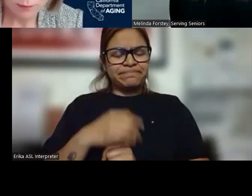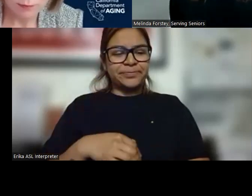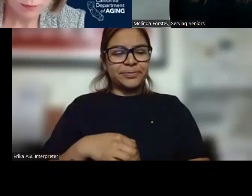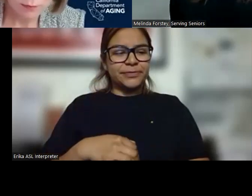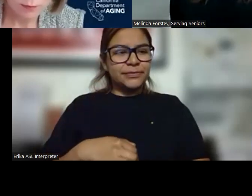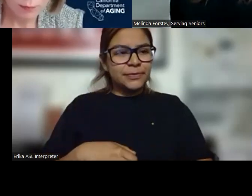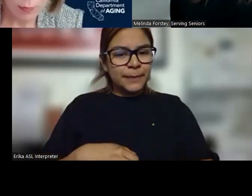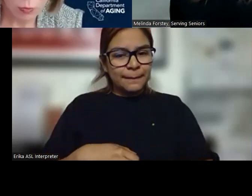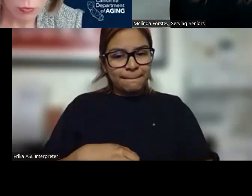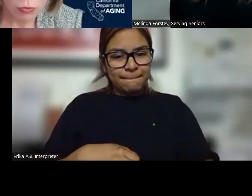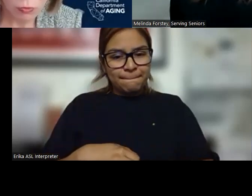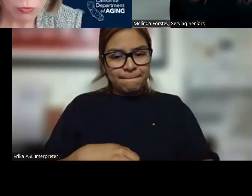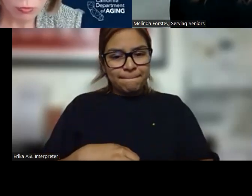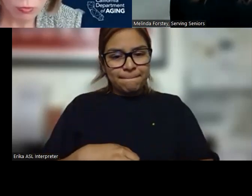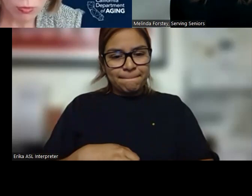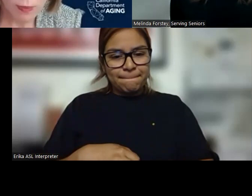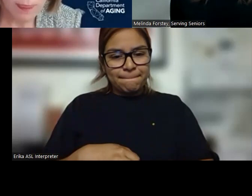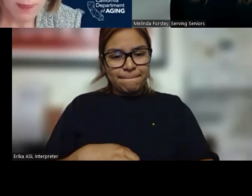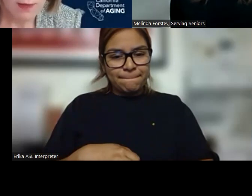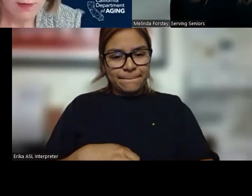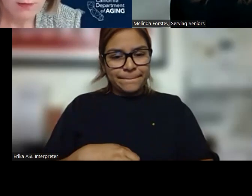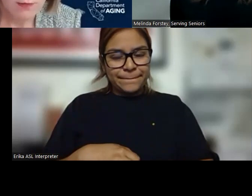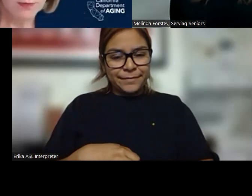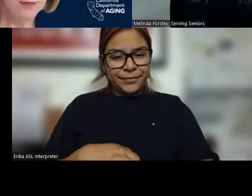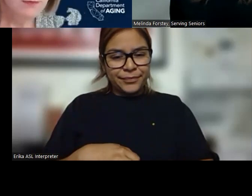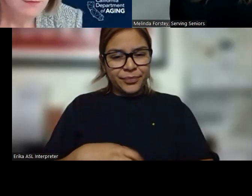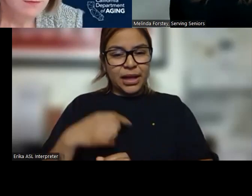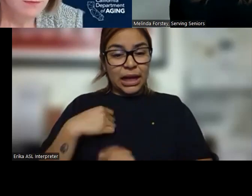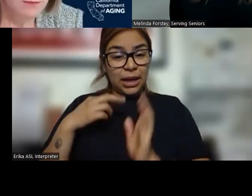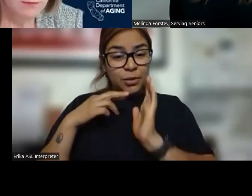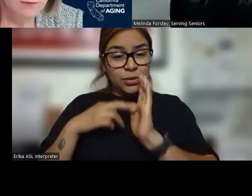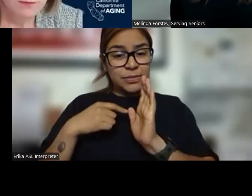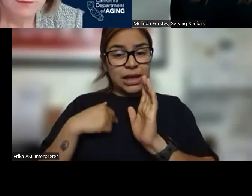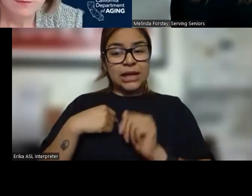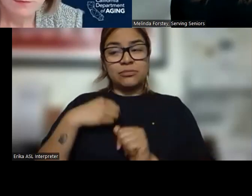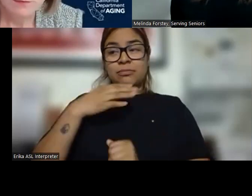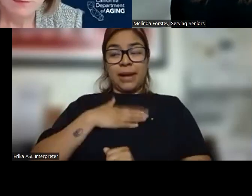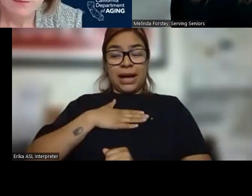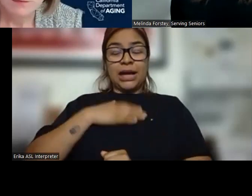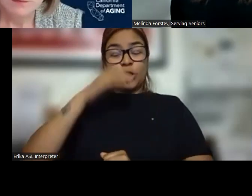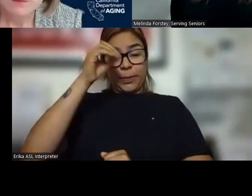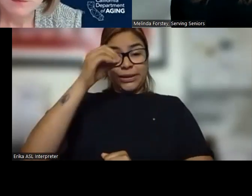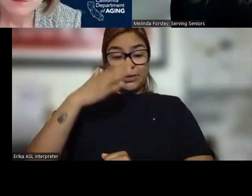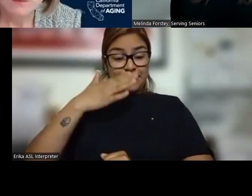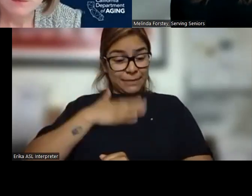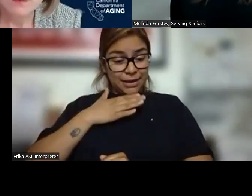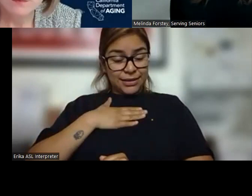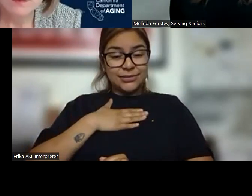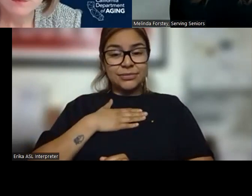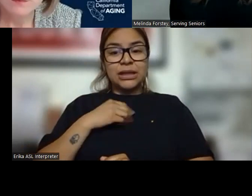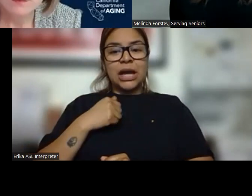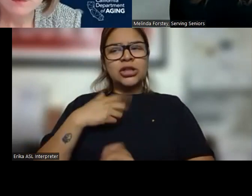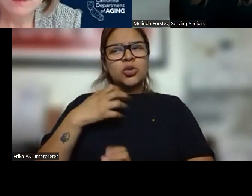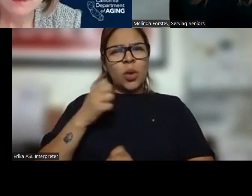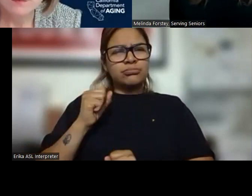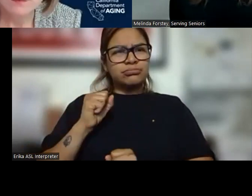capacity of a consumer representative, meaning my opinions are myself. I should just state for transparency that my